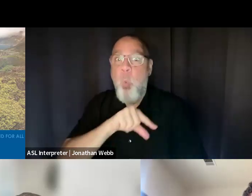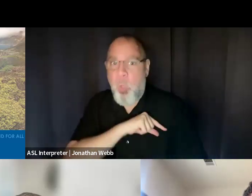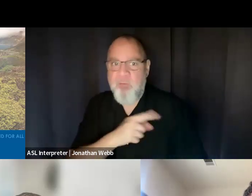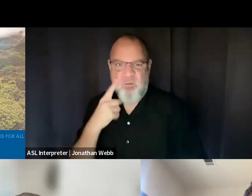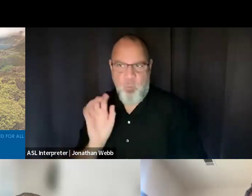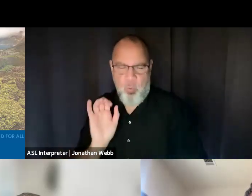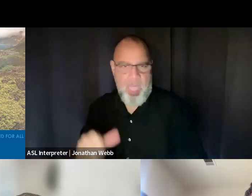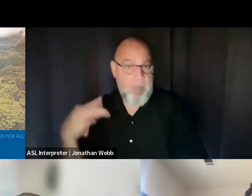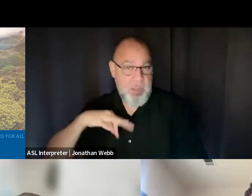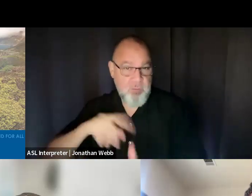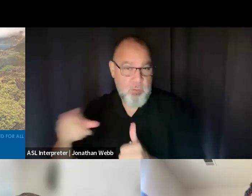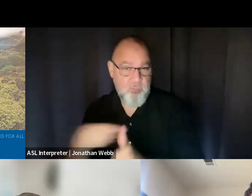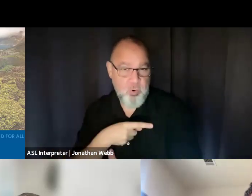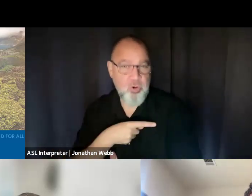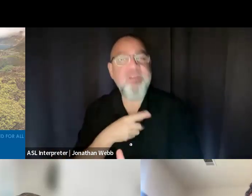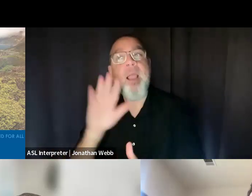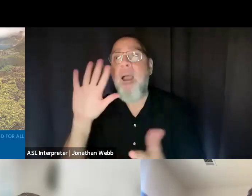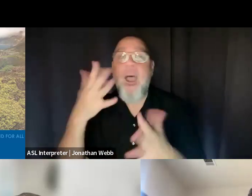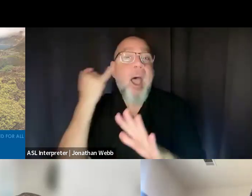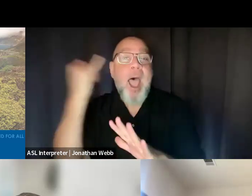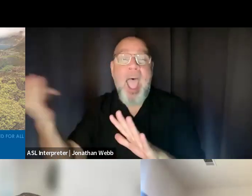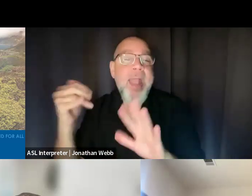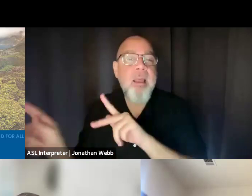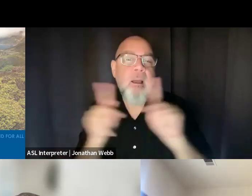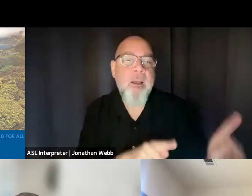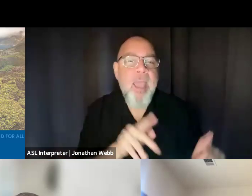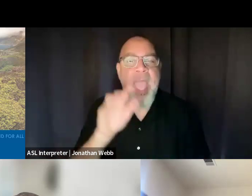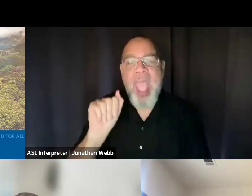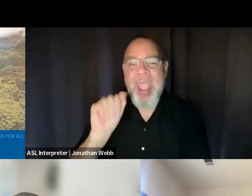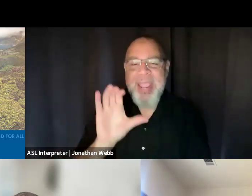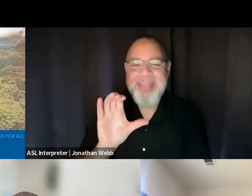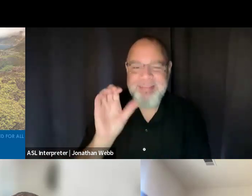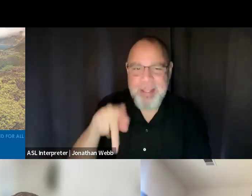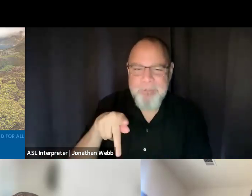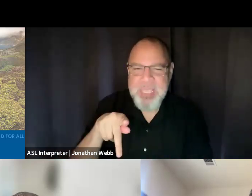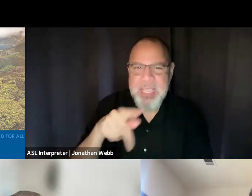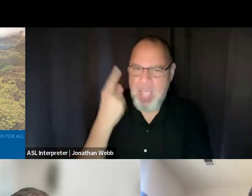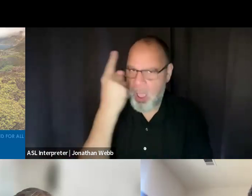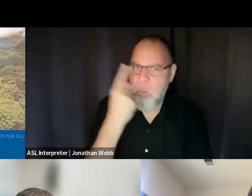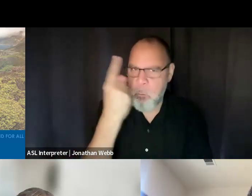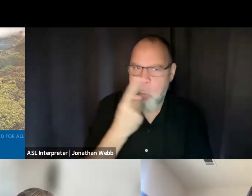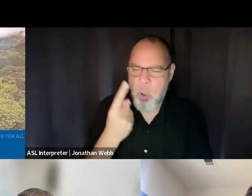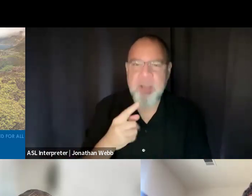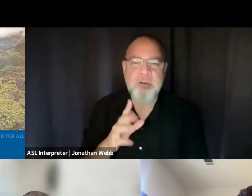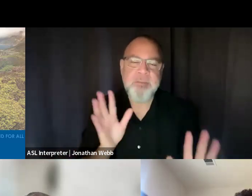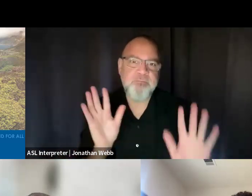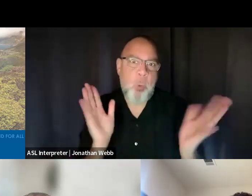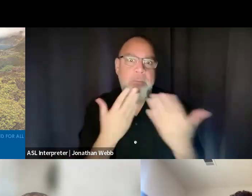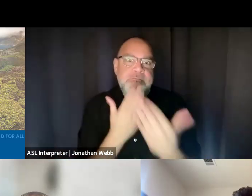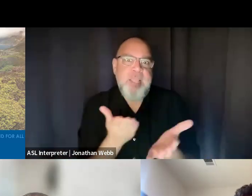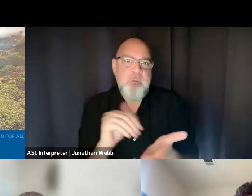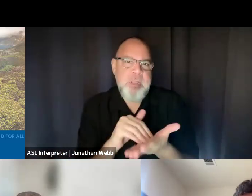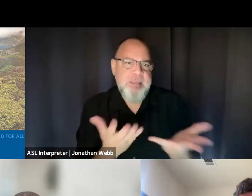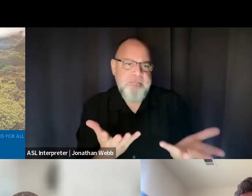their ISP, a process more similar to ACP. But again, really want to thank you for going through that process. It made it a lot more clear. Thanks, Patrick. Great